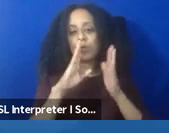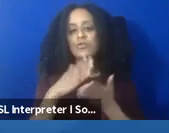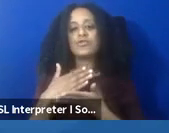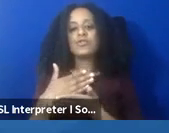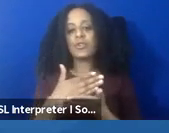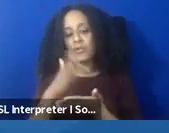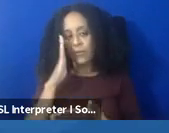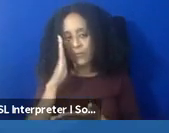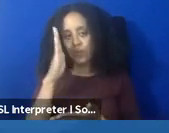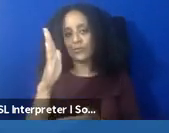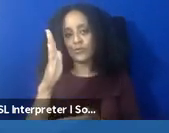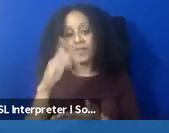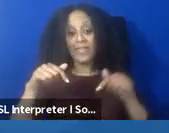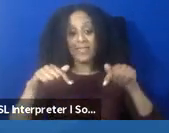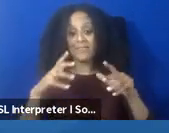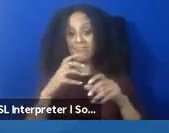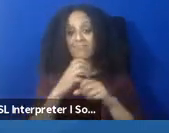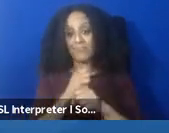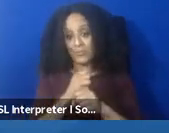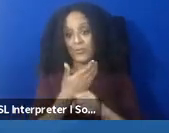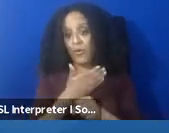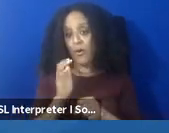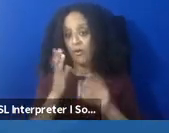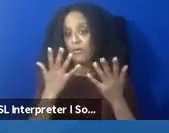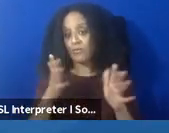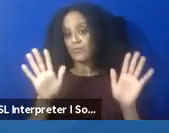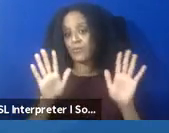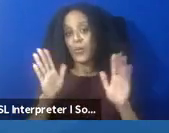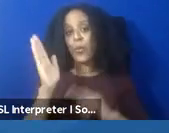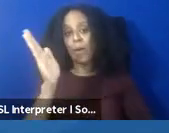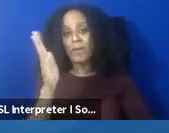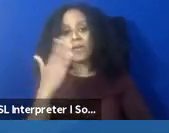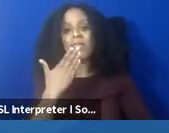future. This concludes our webinar. Thank you for participating.